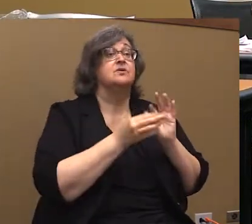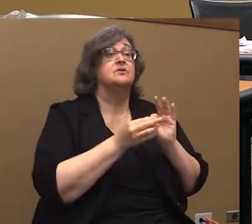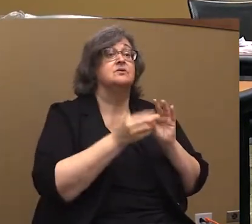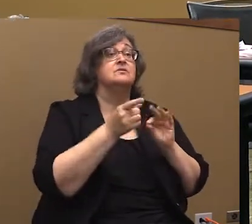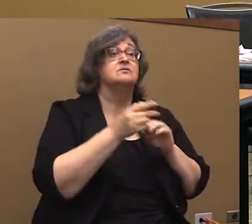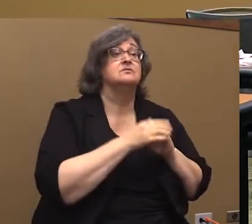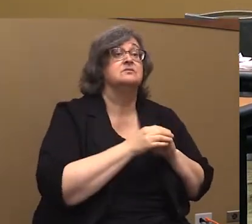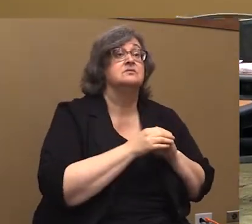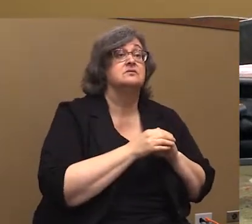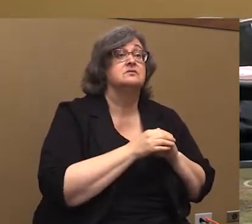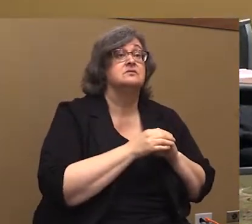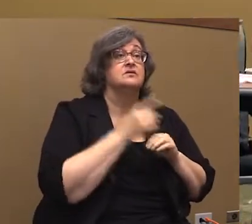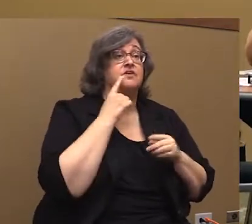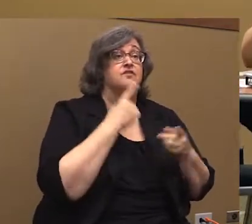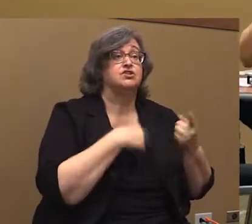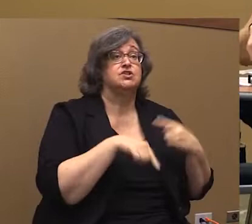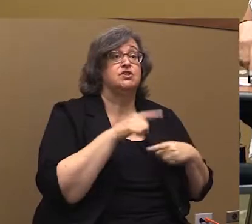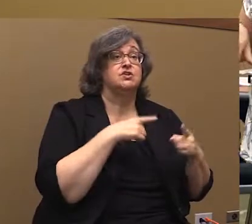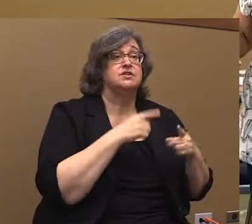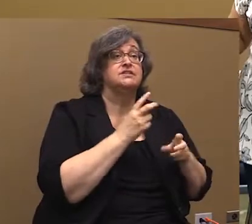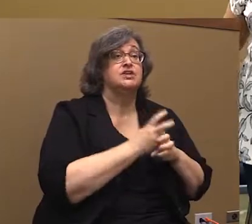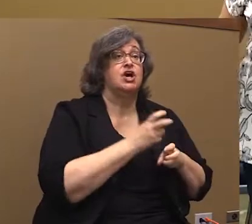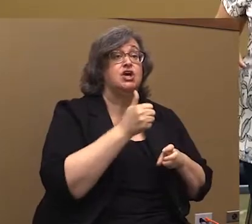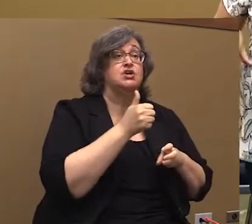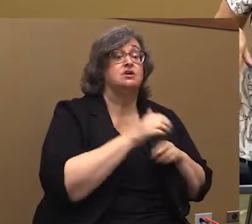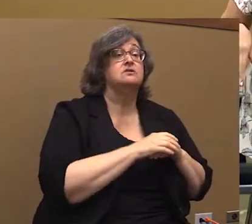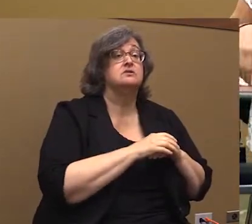it may not be what we're thinking.